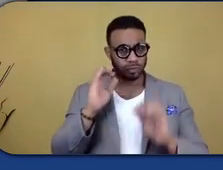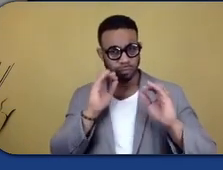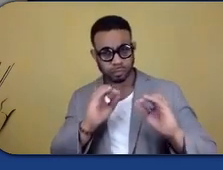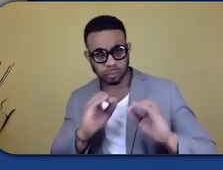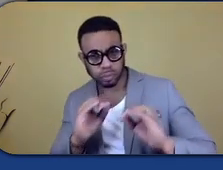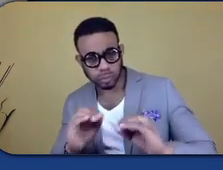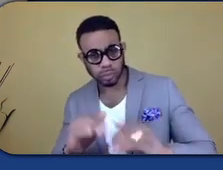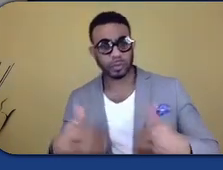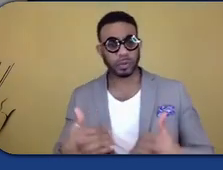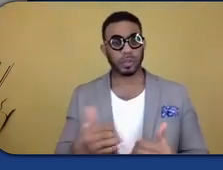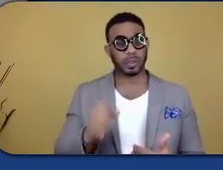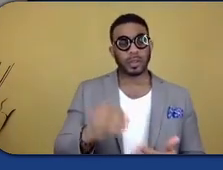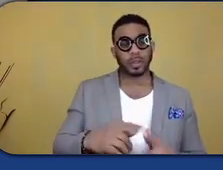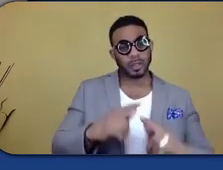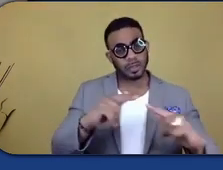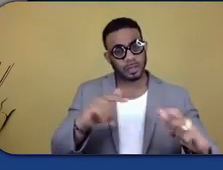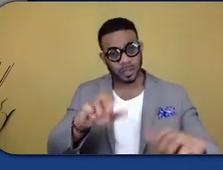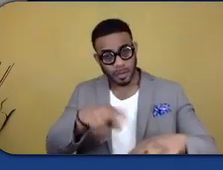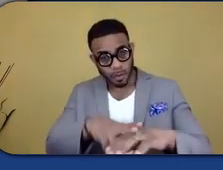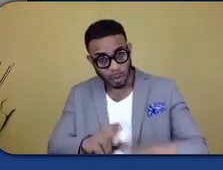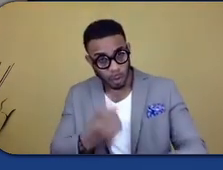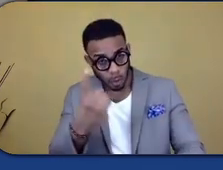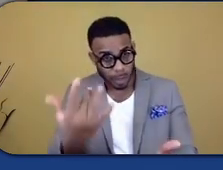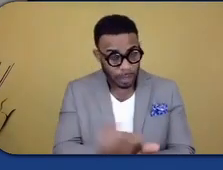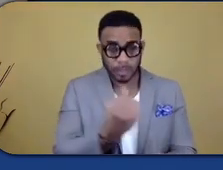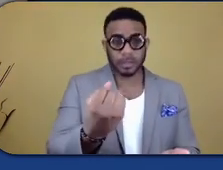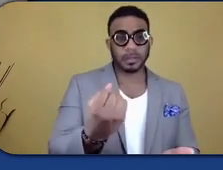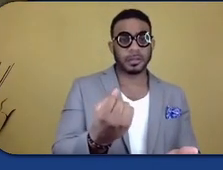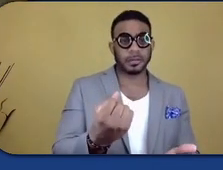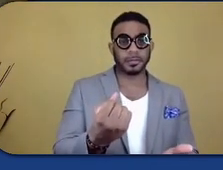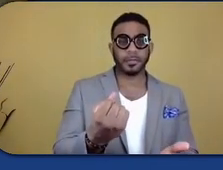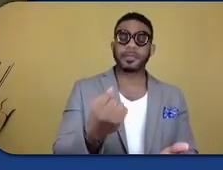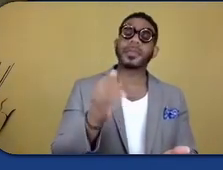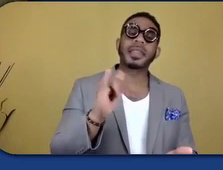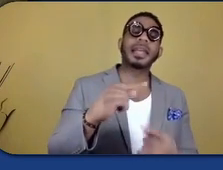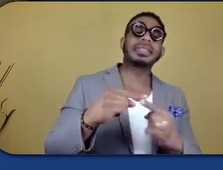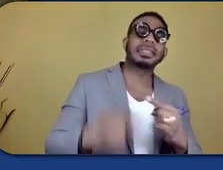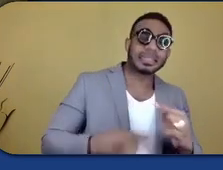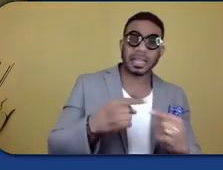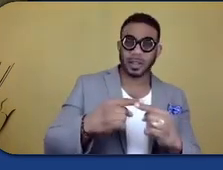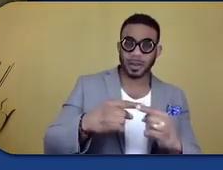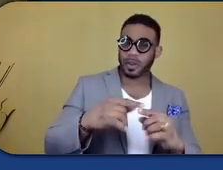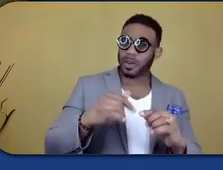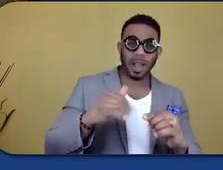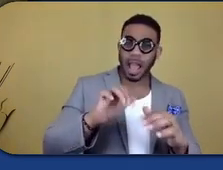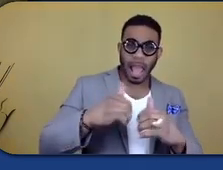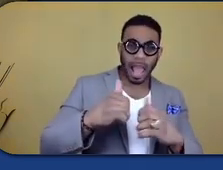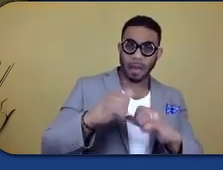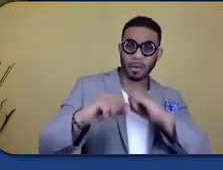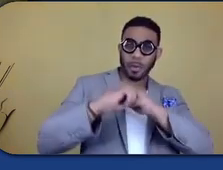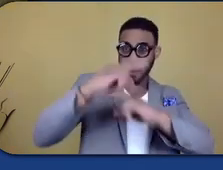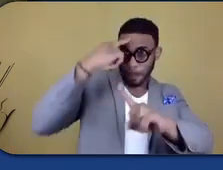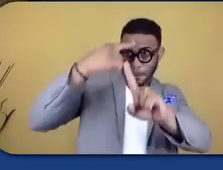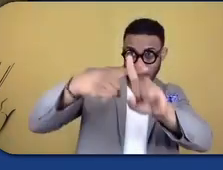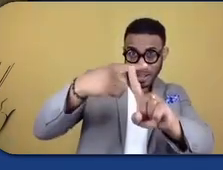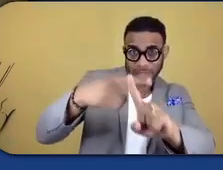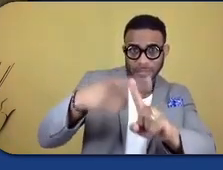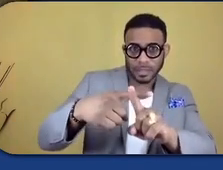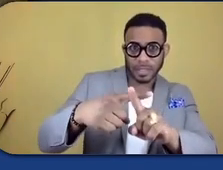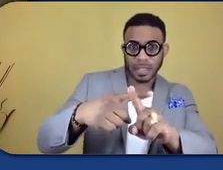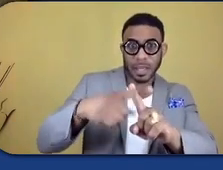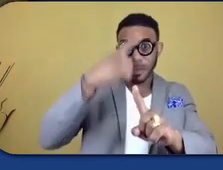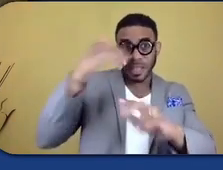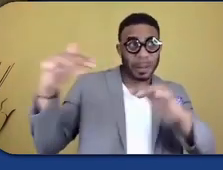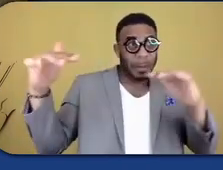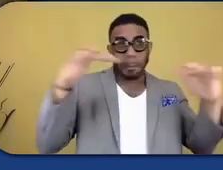on, because people would always want to have that cycle. Positive development over the past year was that the ceasefire that's holding because